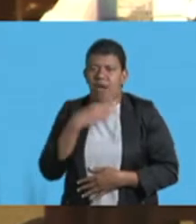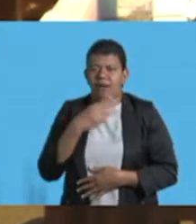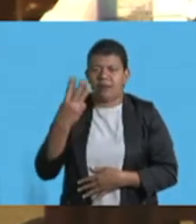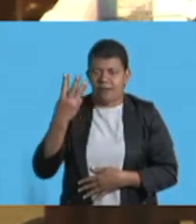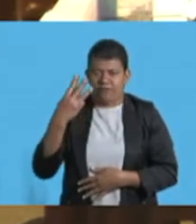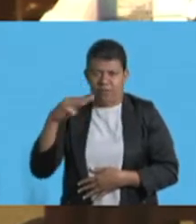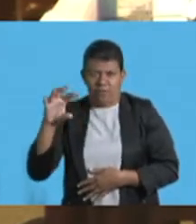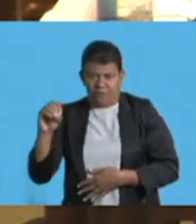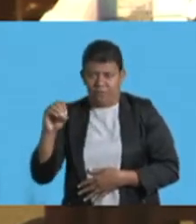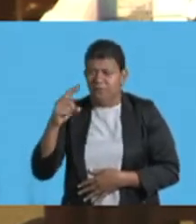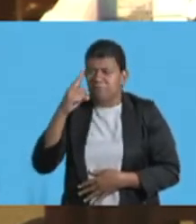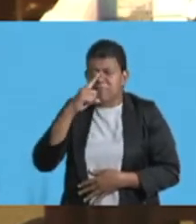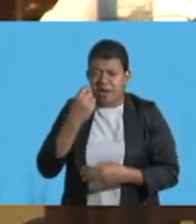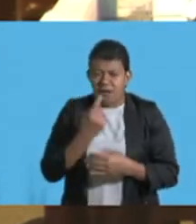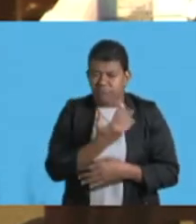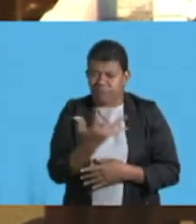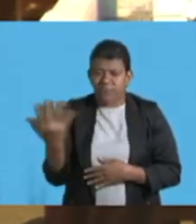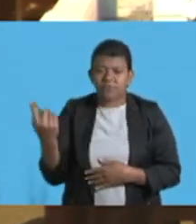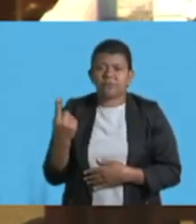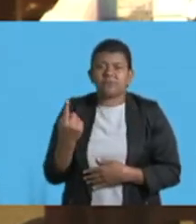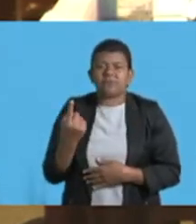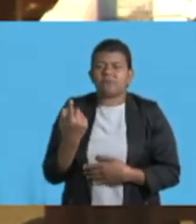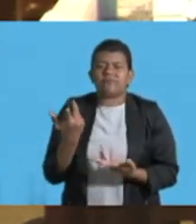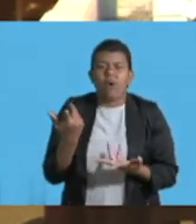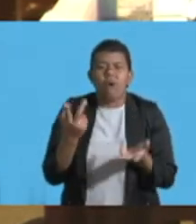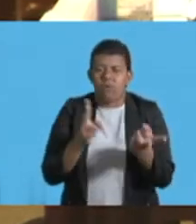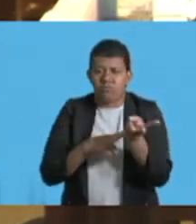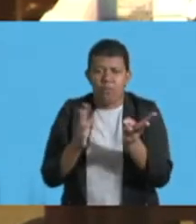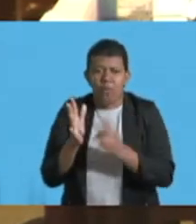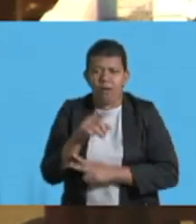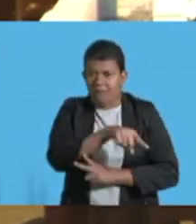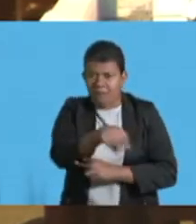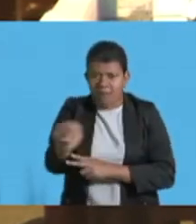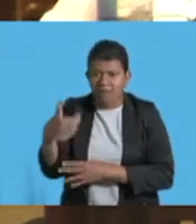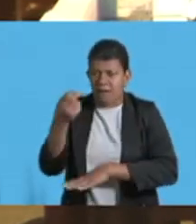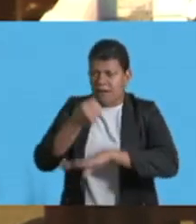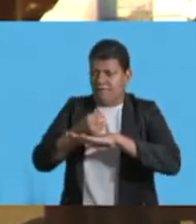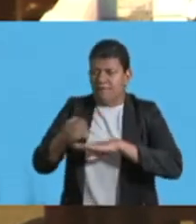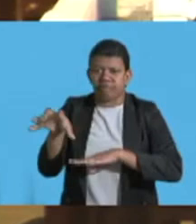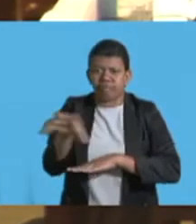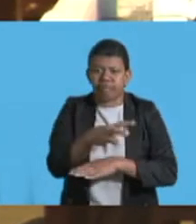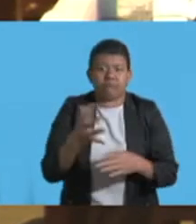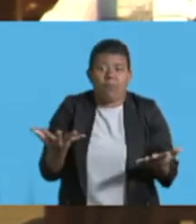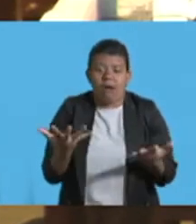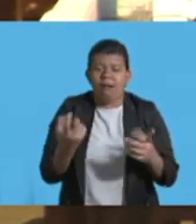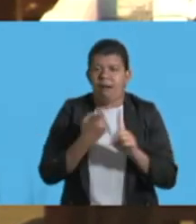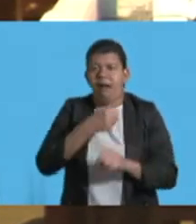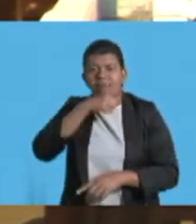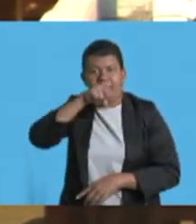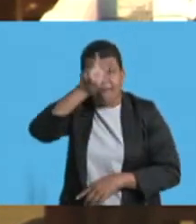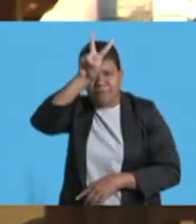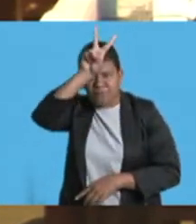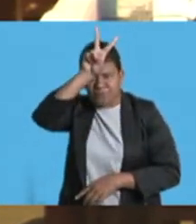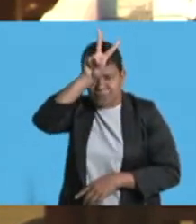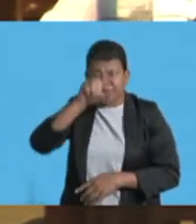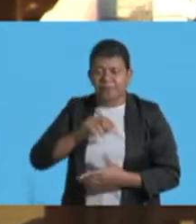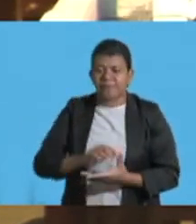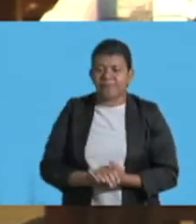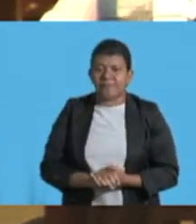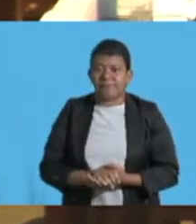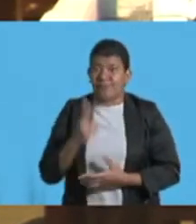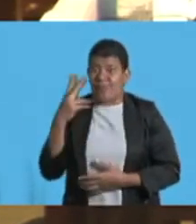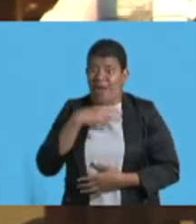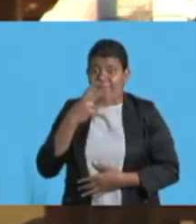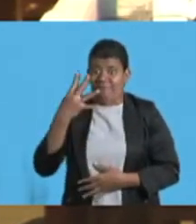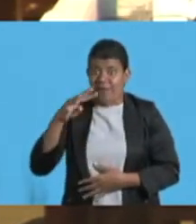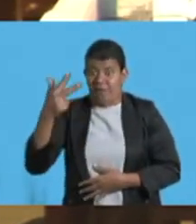in our 4 rural government stations, namely Kandabu with 348, Lakemba